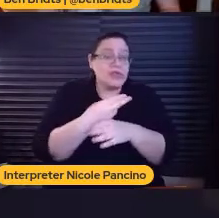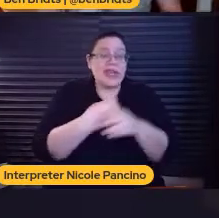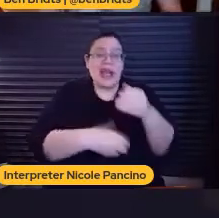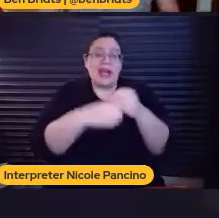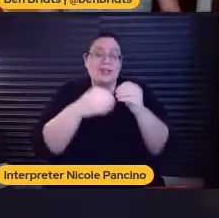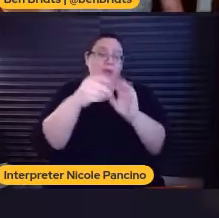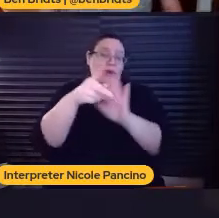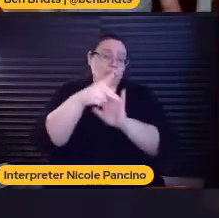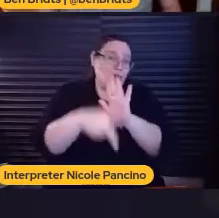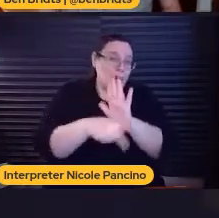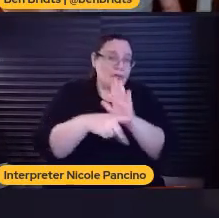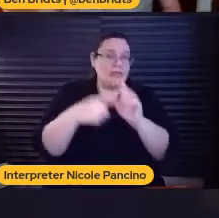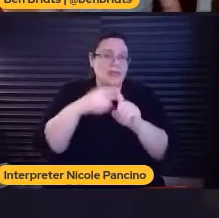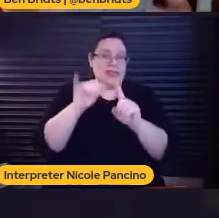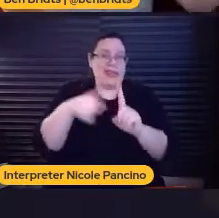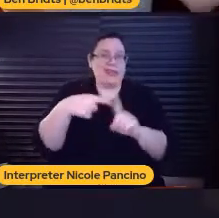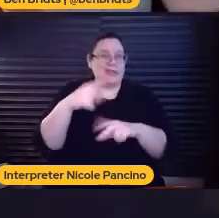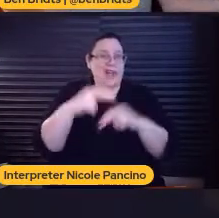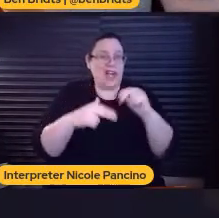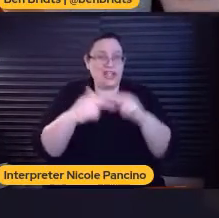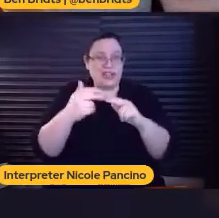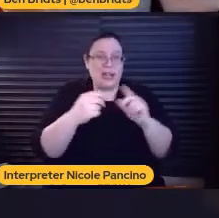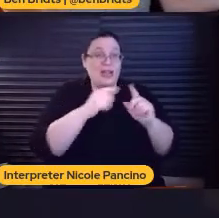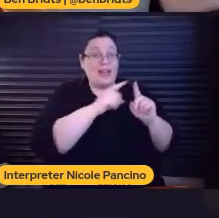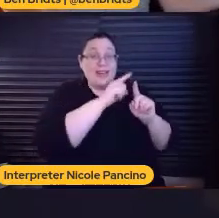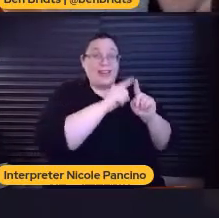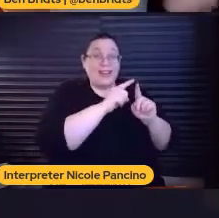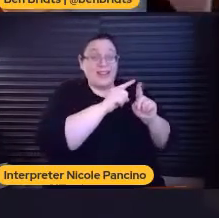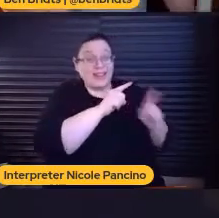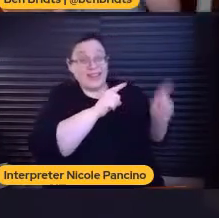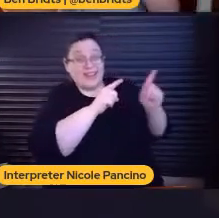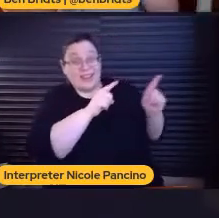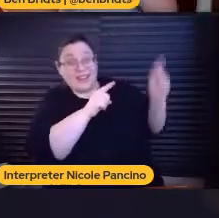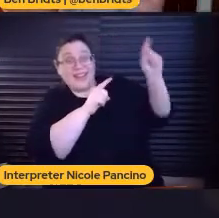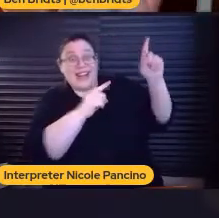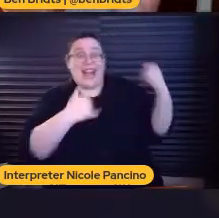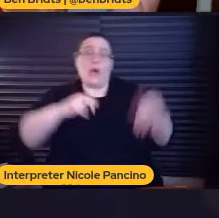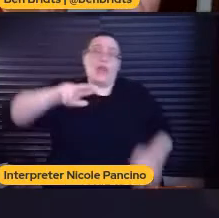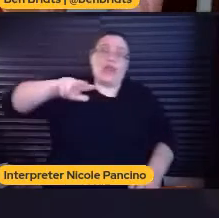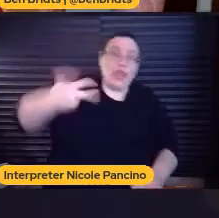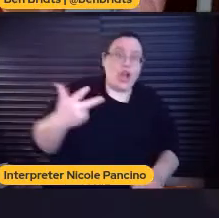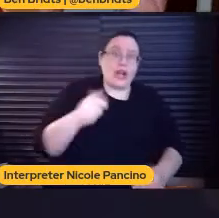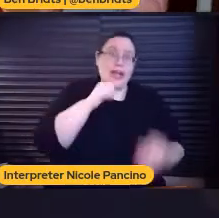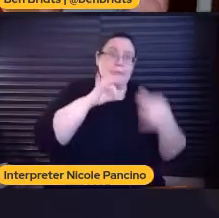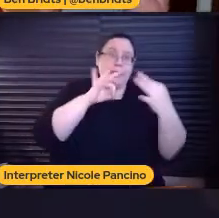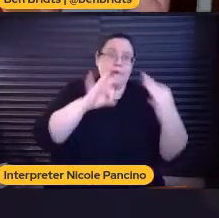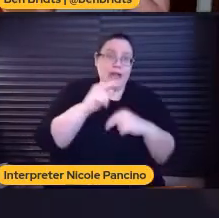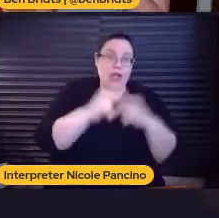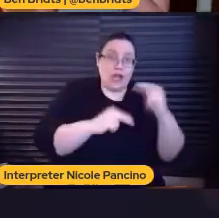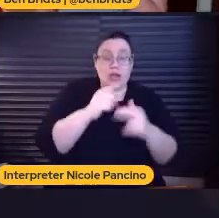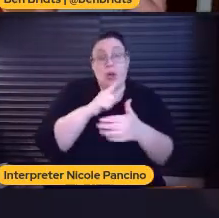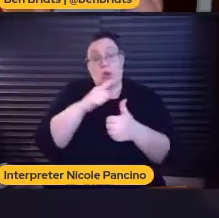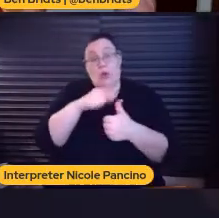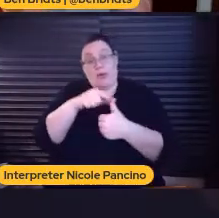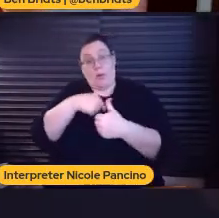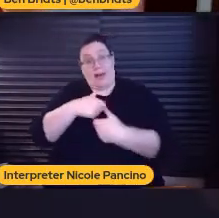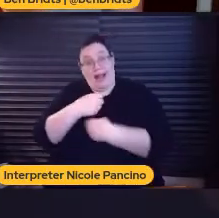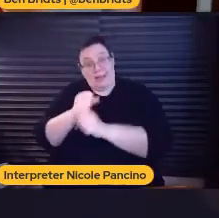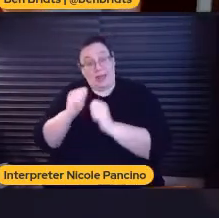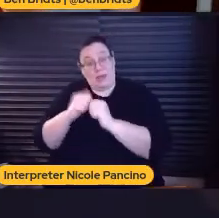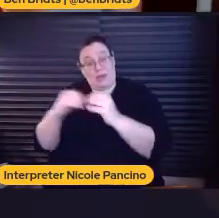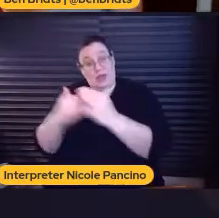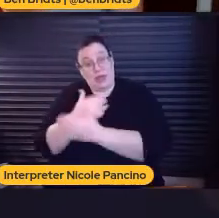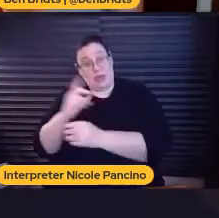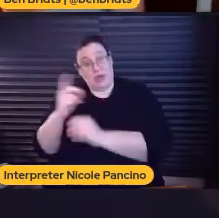that construct. And now we have two imperfect constructs, because both the one that I created with the new defaults is